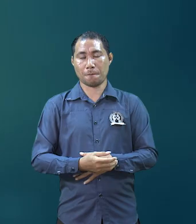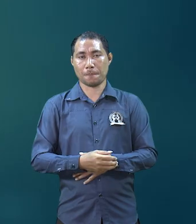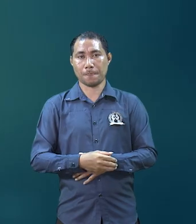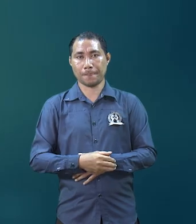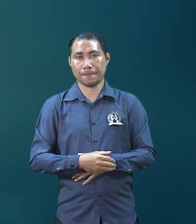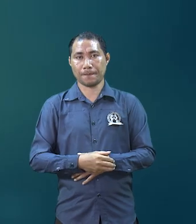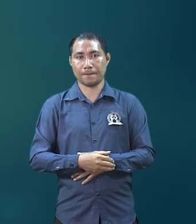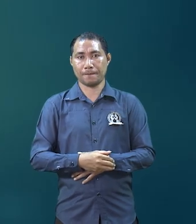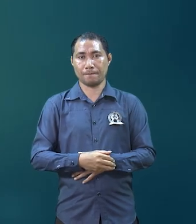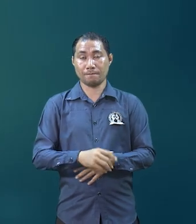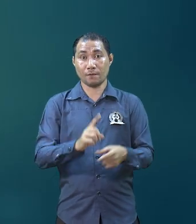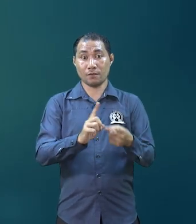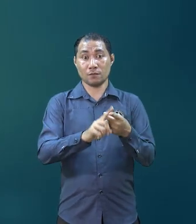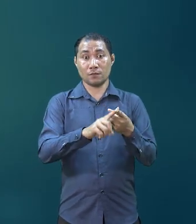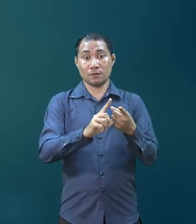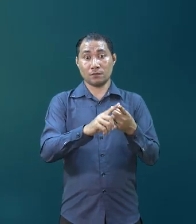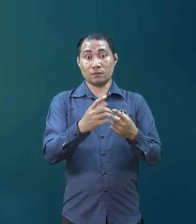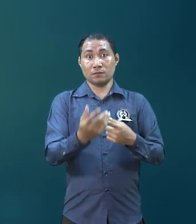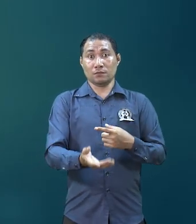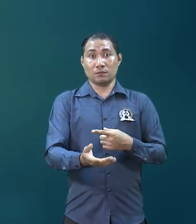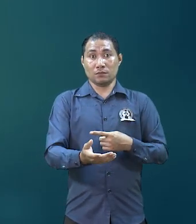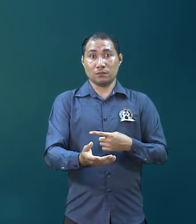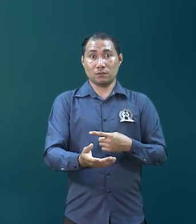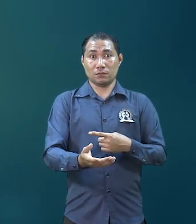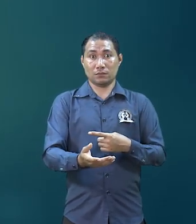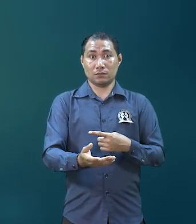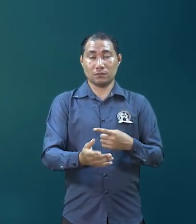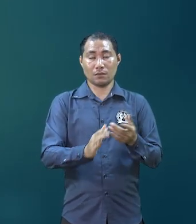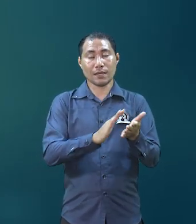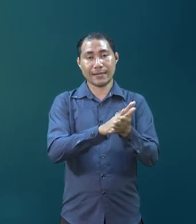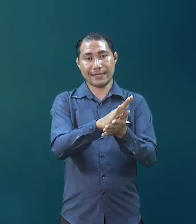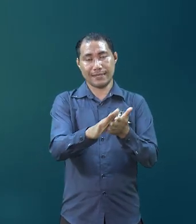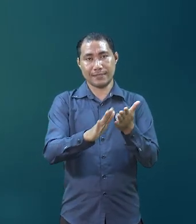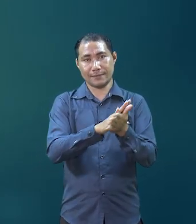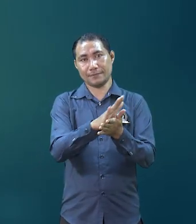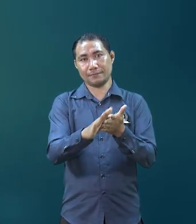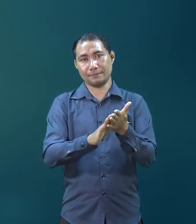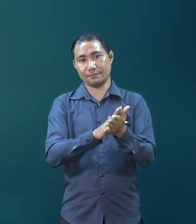practices. The first one is clean.